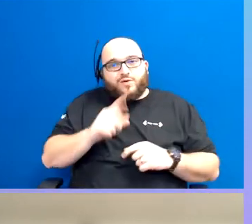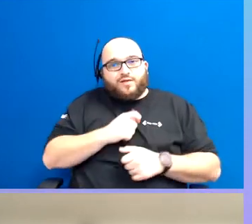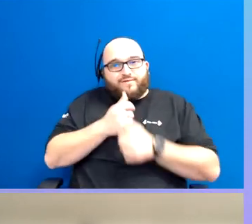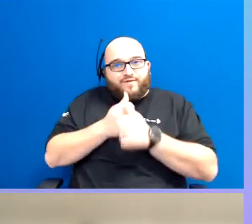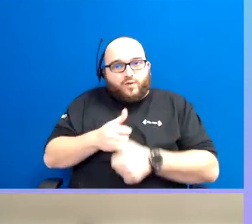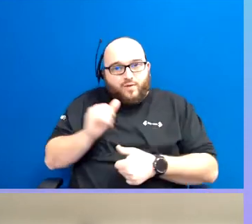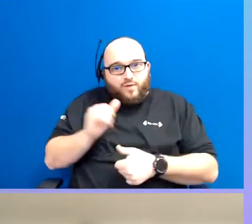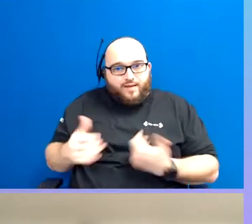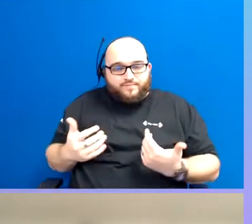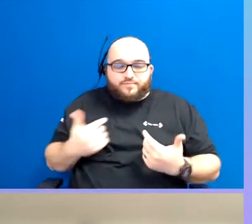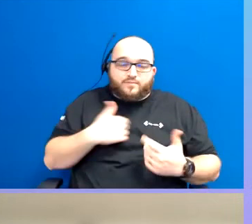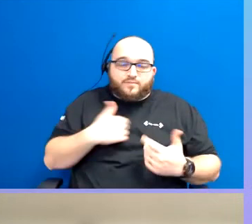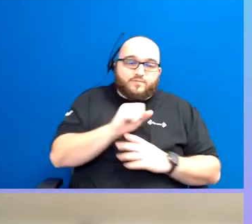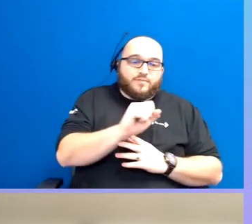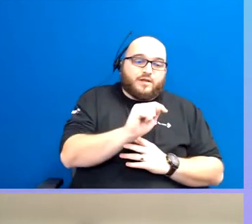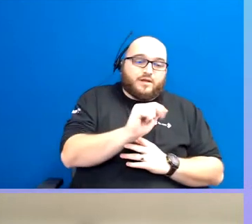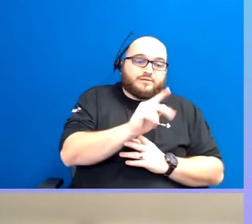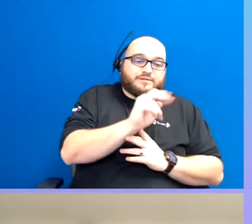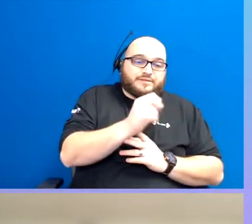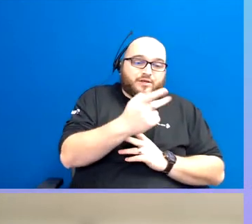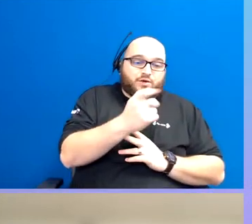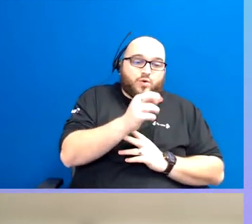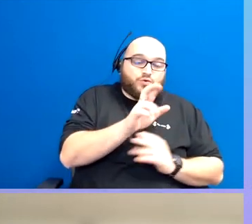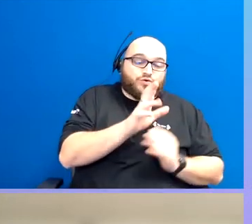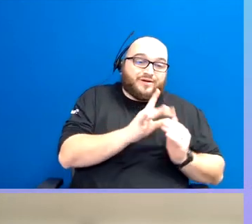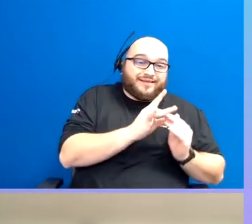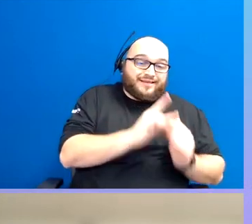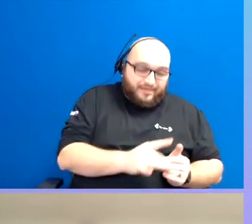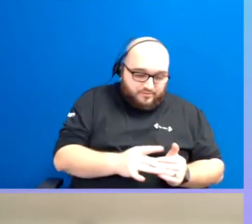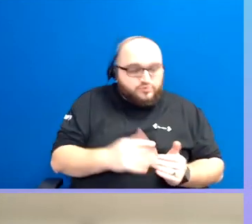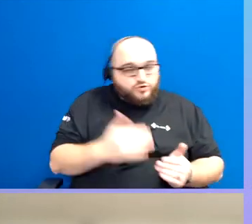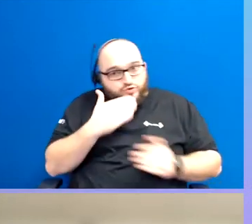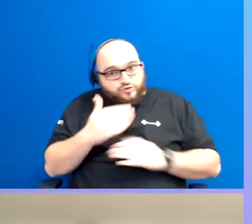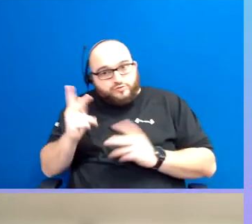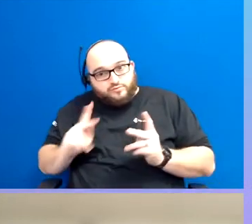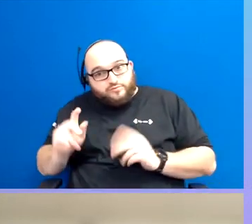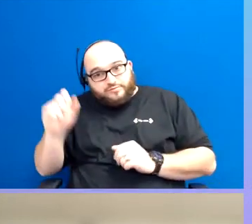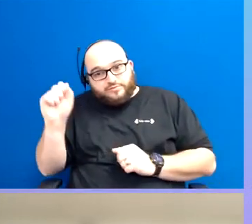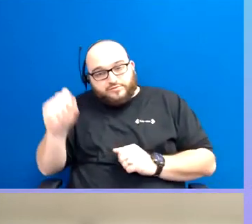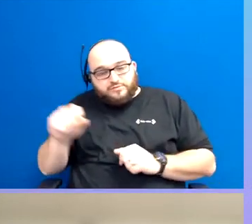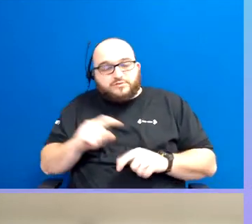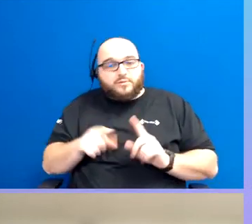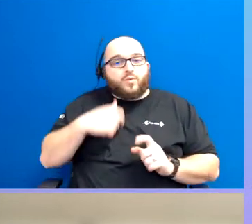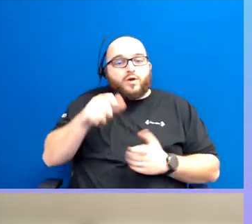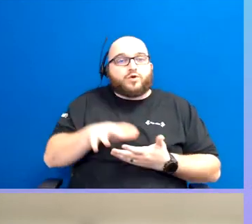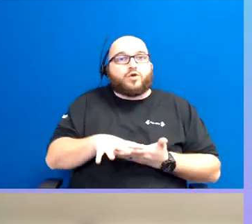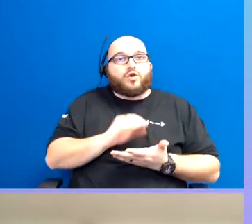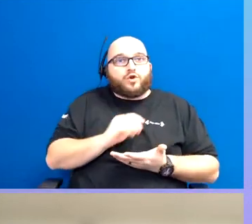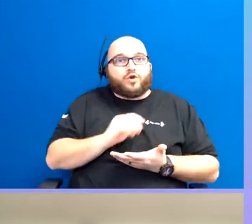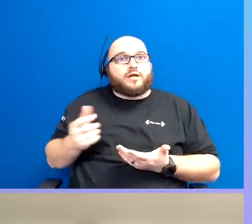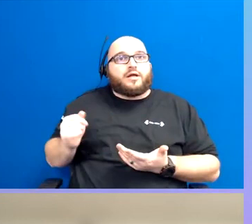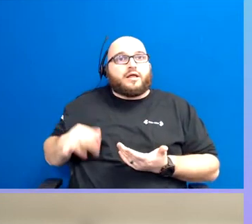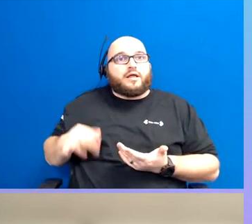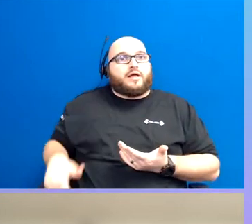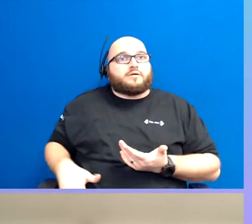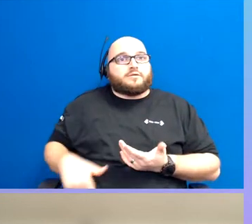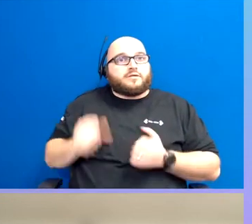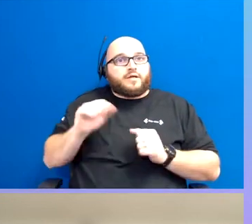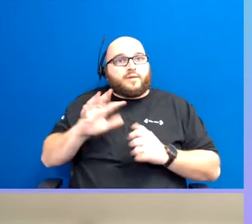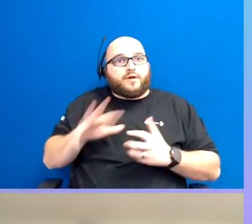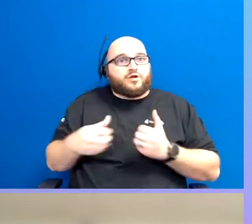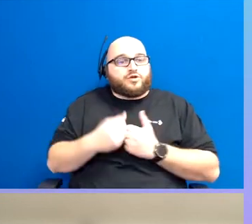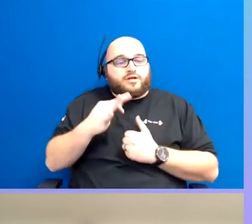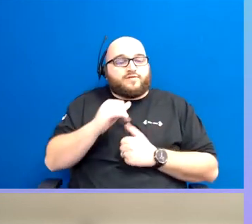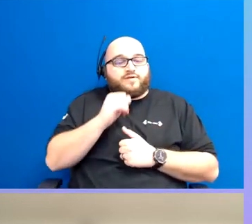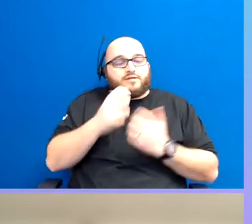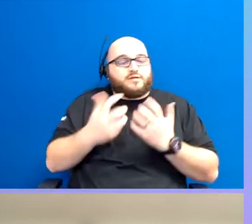led, although we had great user experience people, we're stakeholder led. So therefore we had to learn in live, and that can be challenging when things don't work,